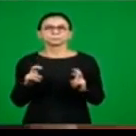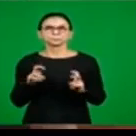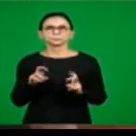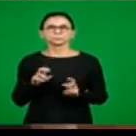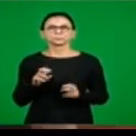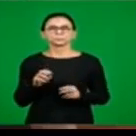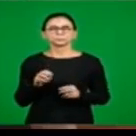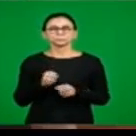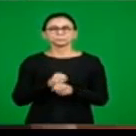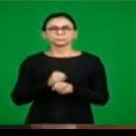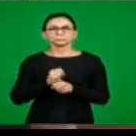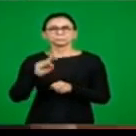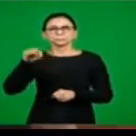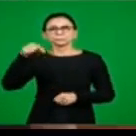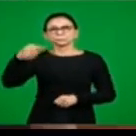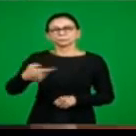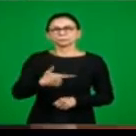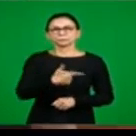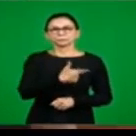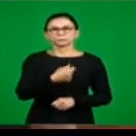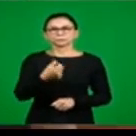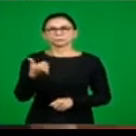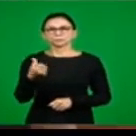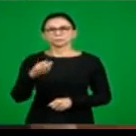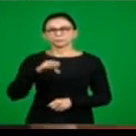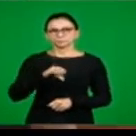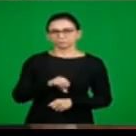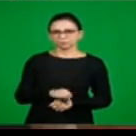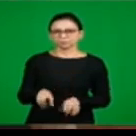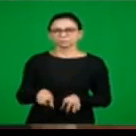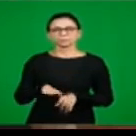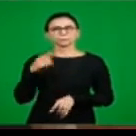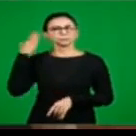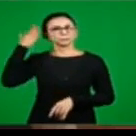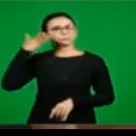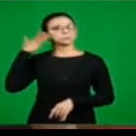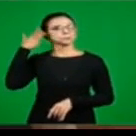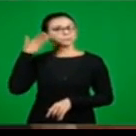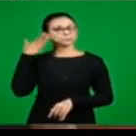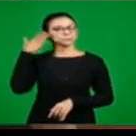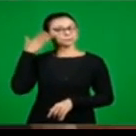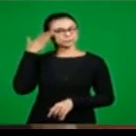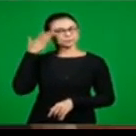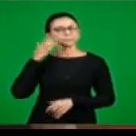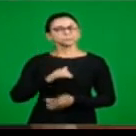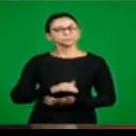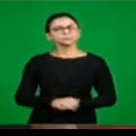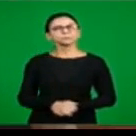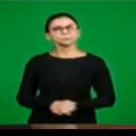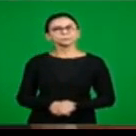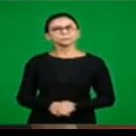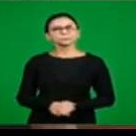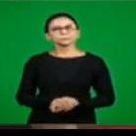We have also the theme of next year and the messages that need to be naturally brought to the brethren